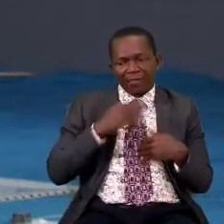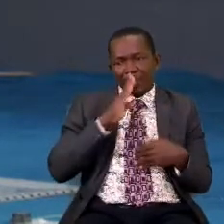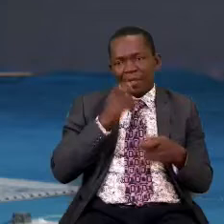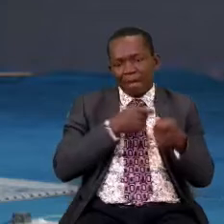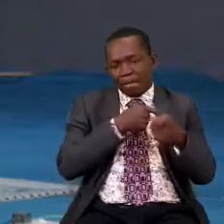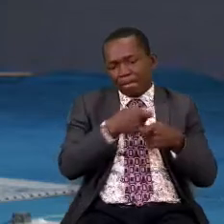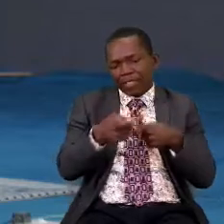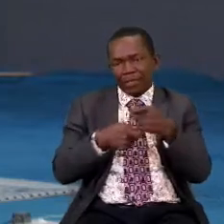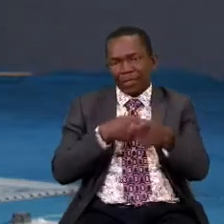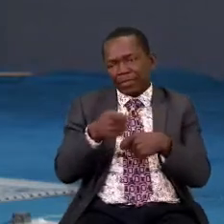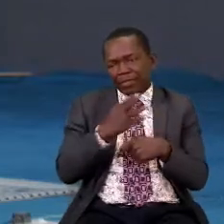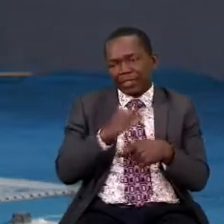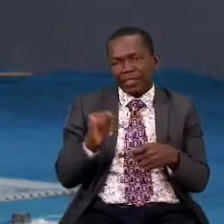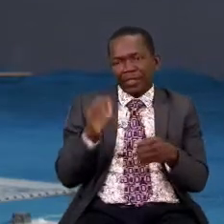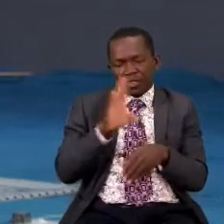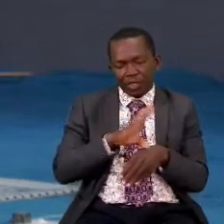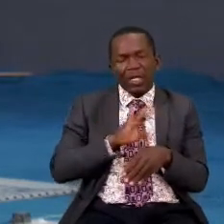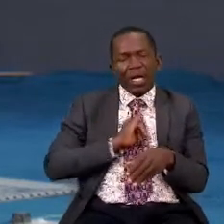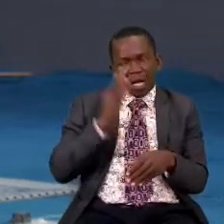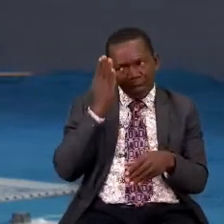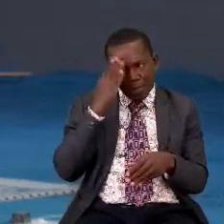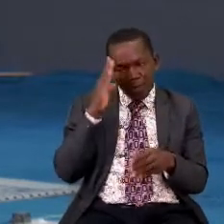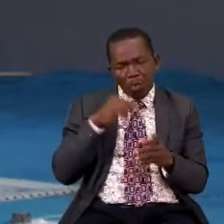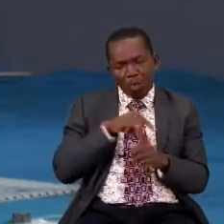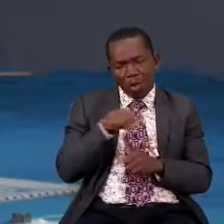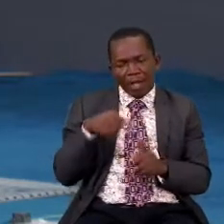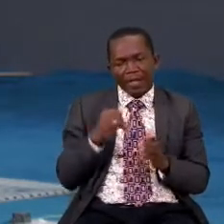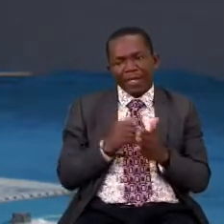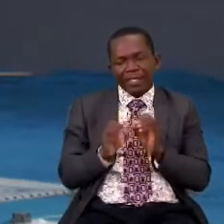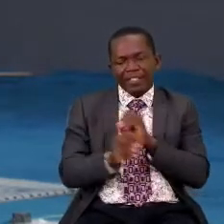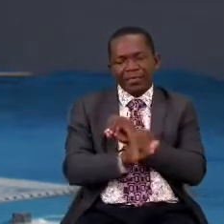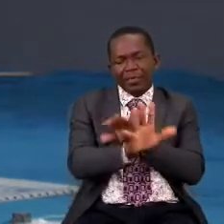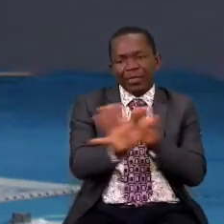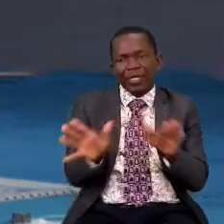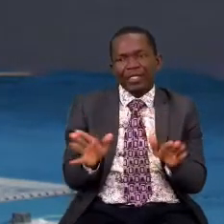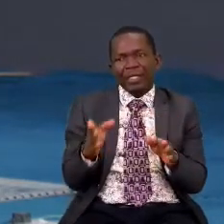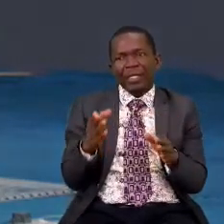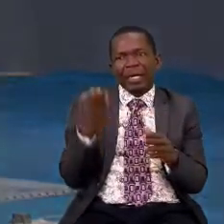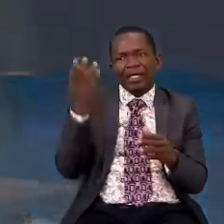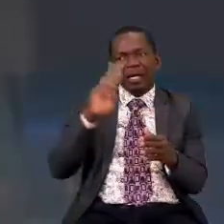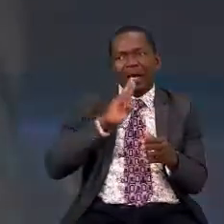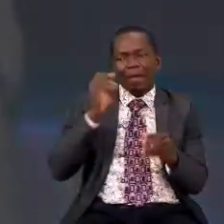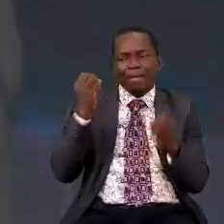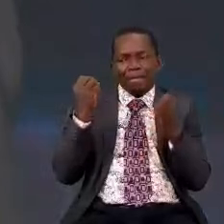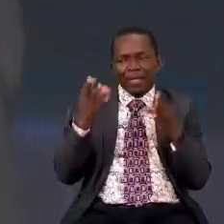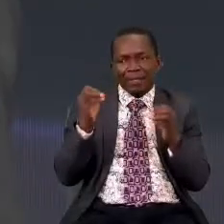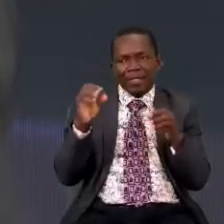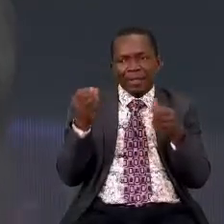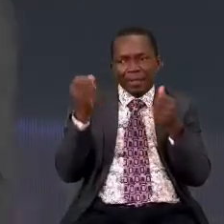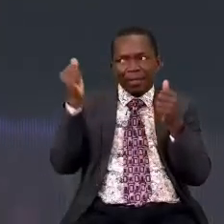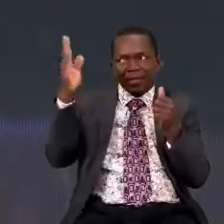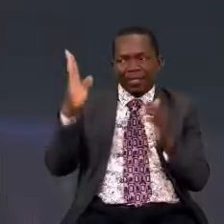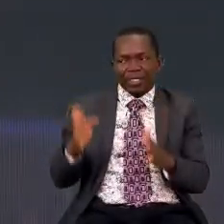but can I do something? What will you have me to do? Let the Lord define. Let the